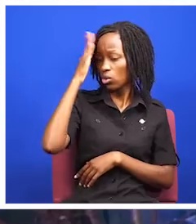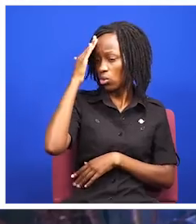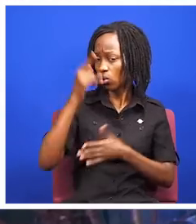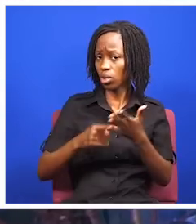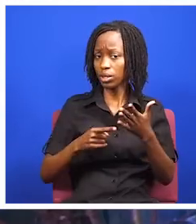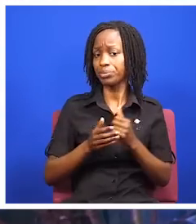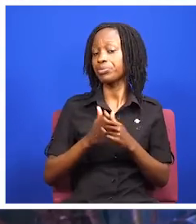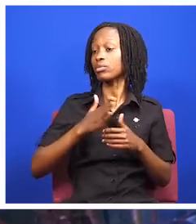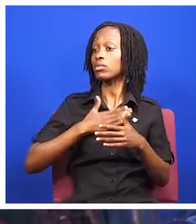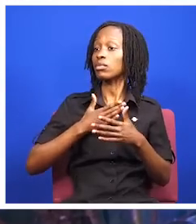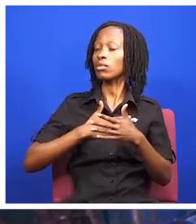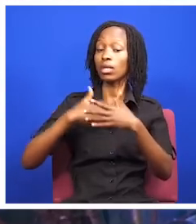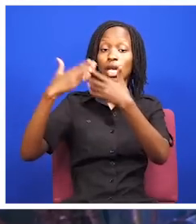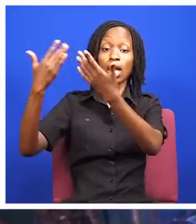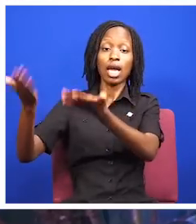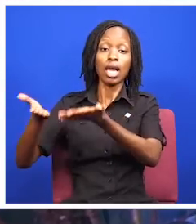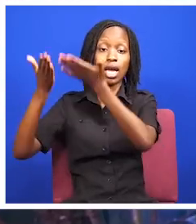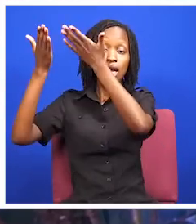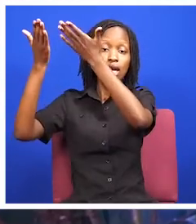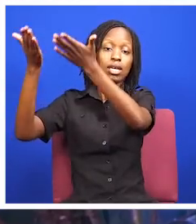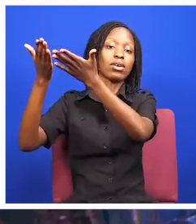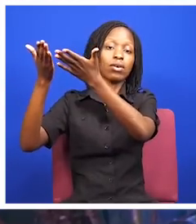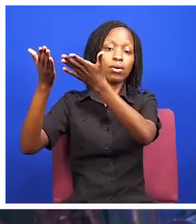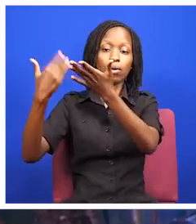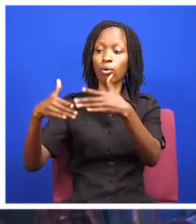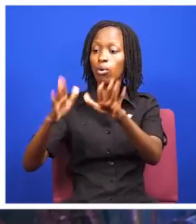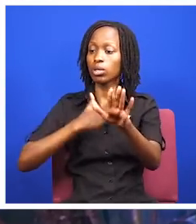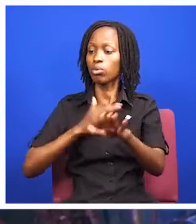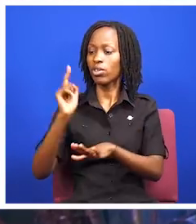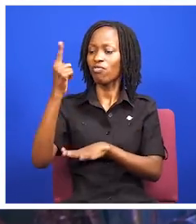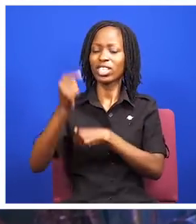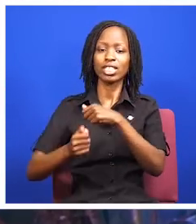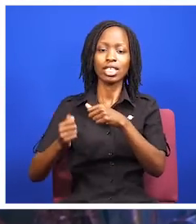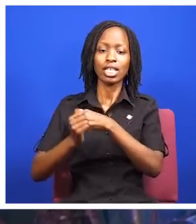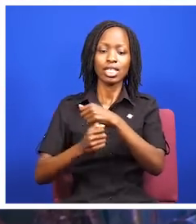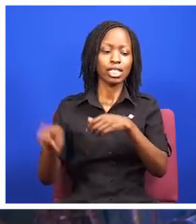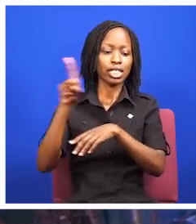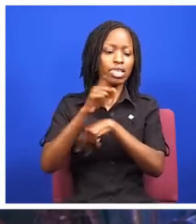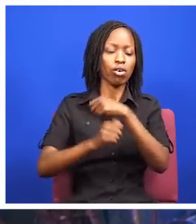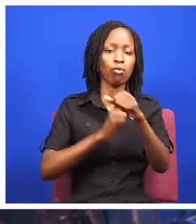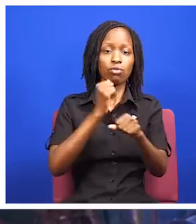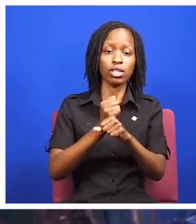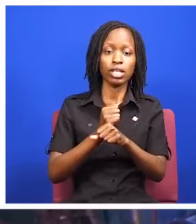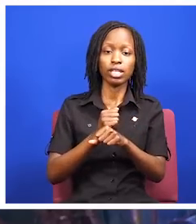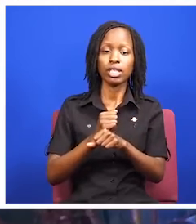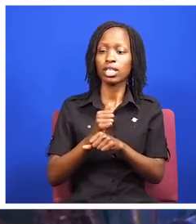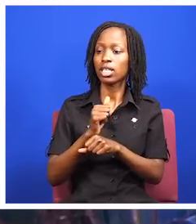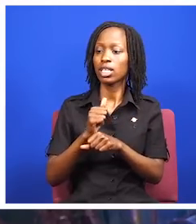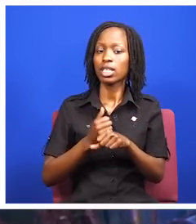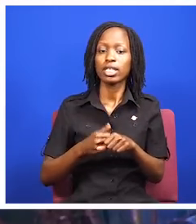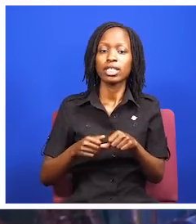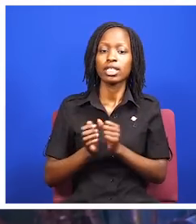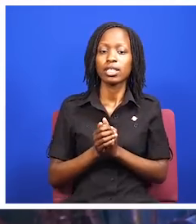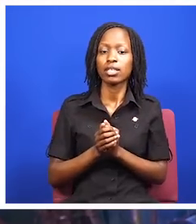what? In fact, I committed my ways on the first day of the year. That's when I committed my ways to God. And not only